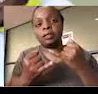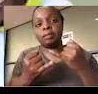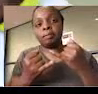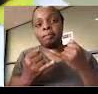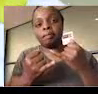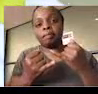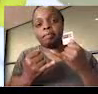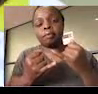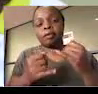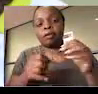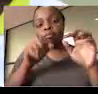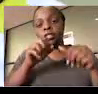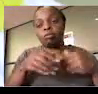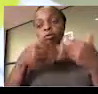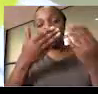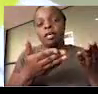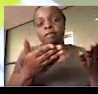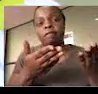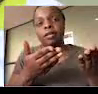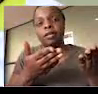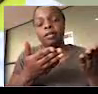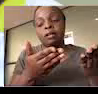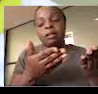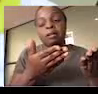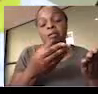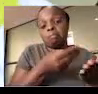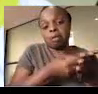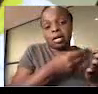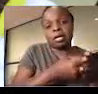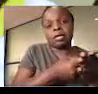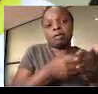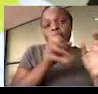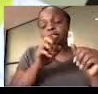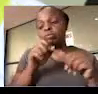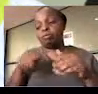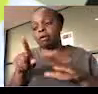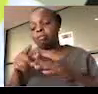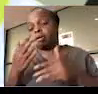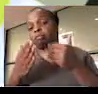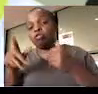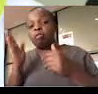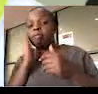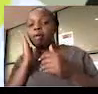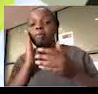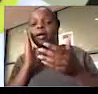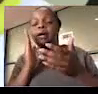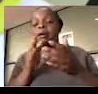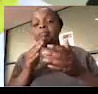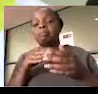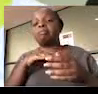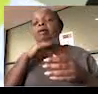that muchango you are thinking it's on the table. You are working it out. You say we're gonna buy coffin near